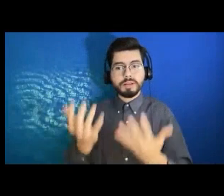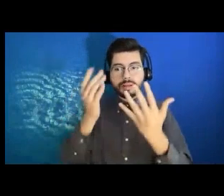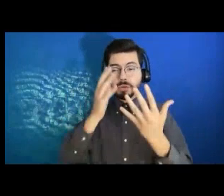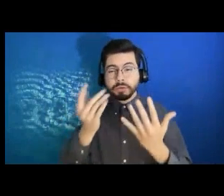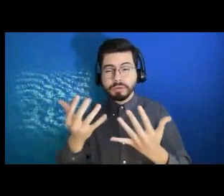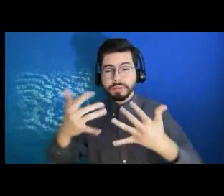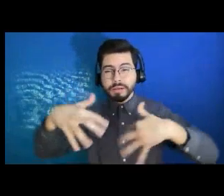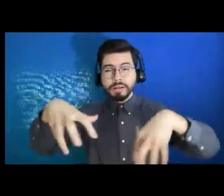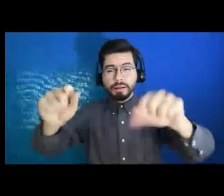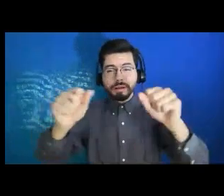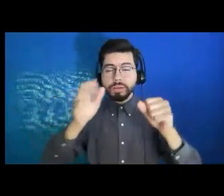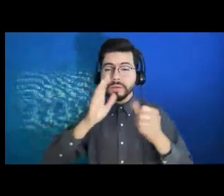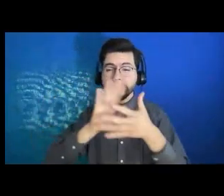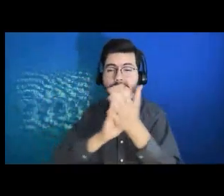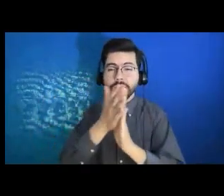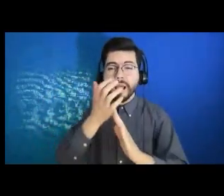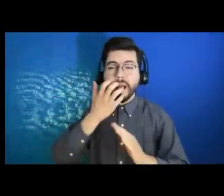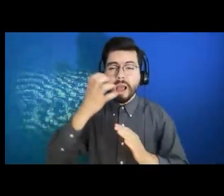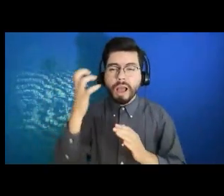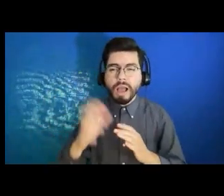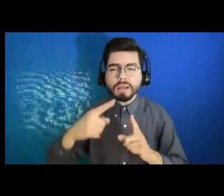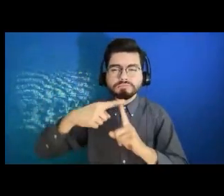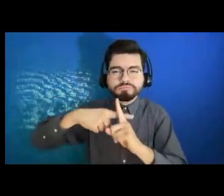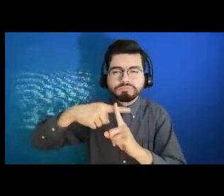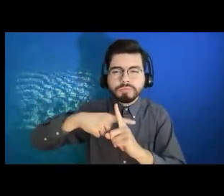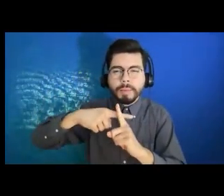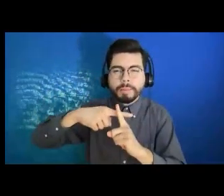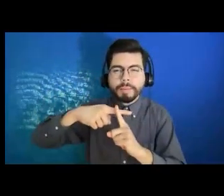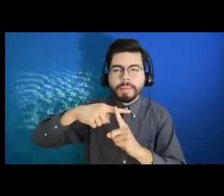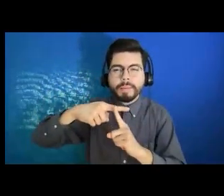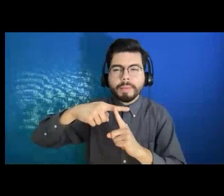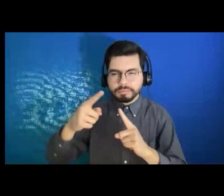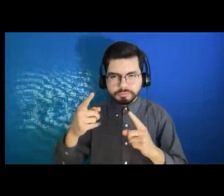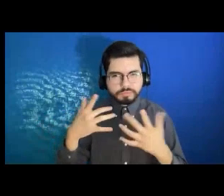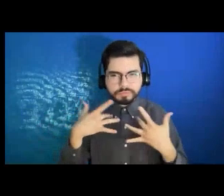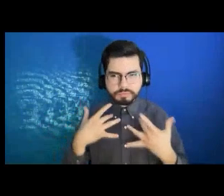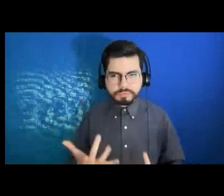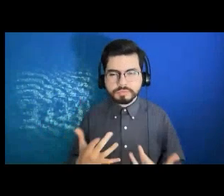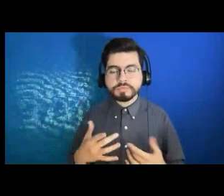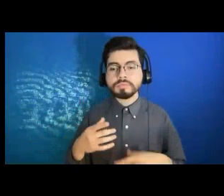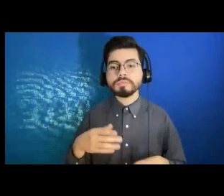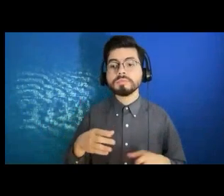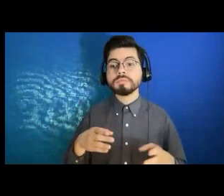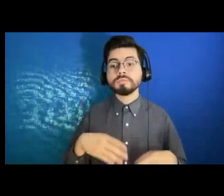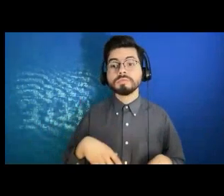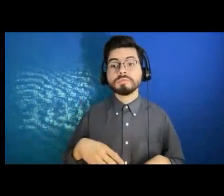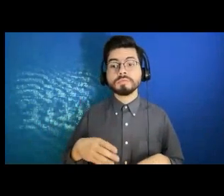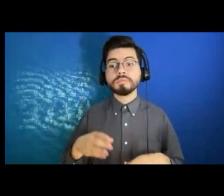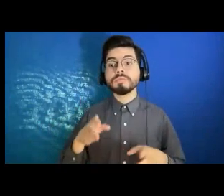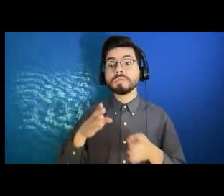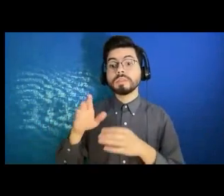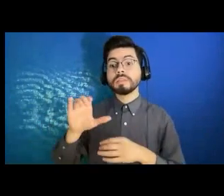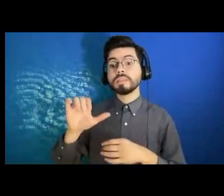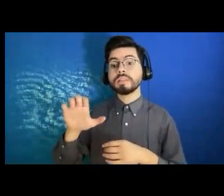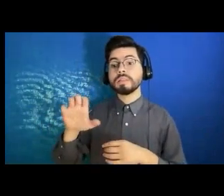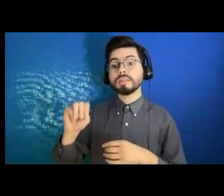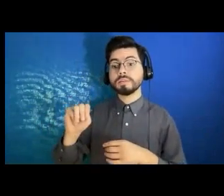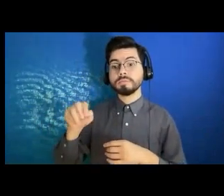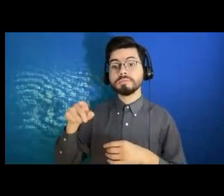how hot we'd expect it to burn and that kind of stuff. Cam's got that, 35,000 foot level of more like